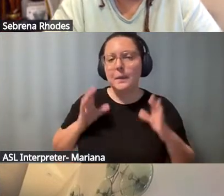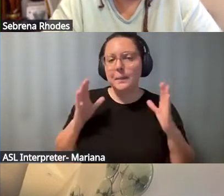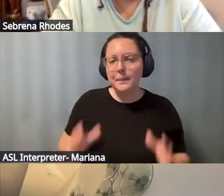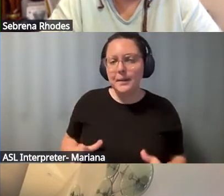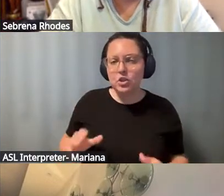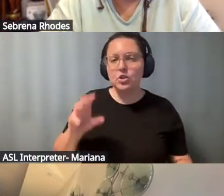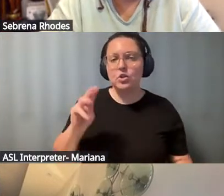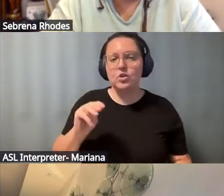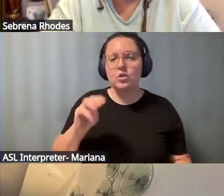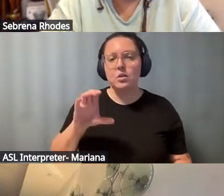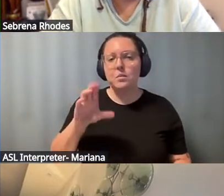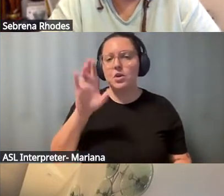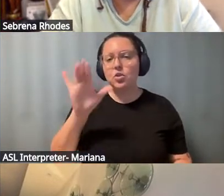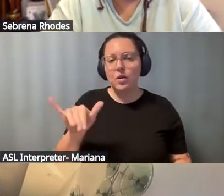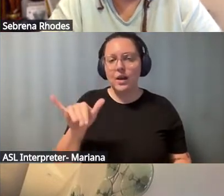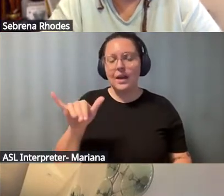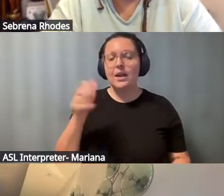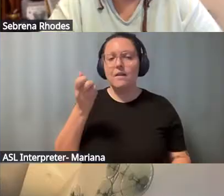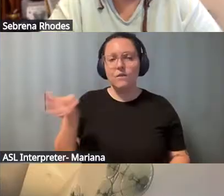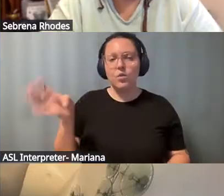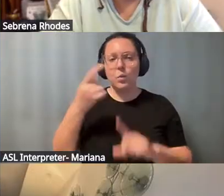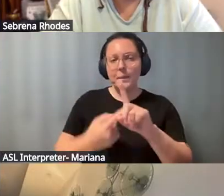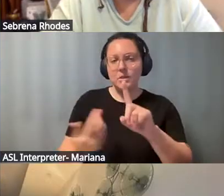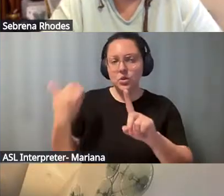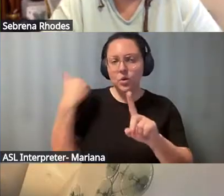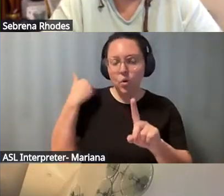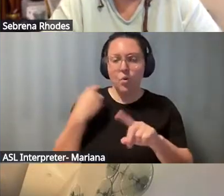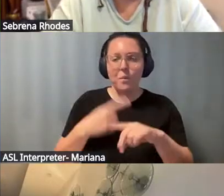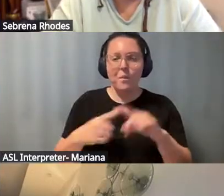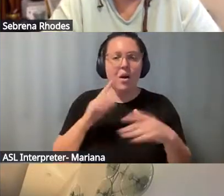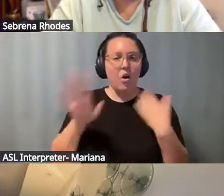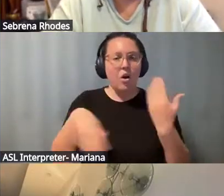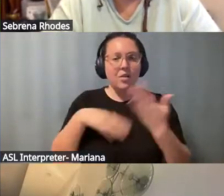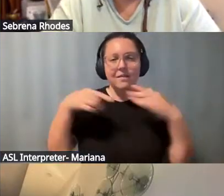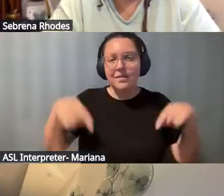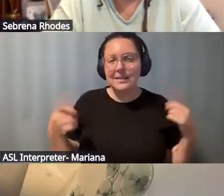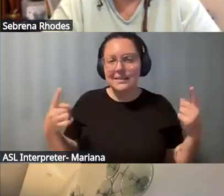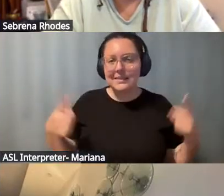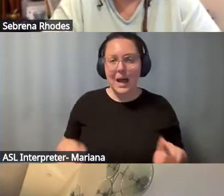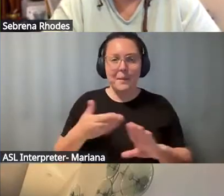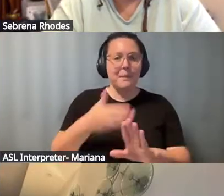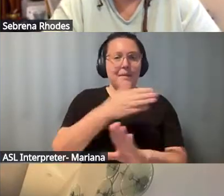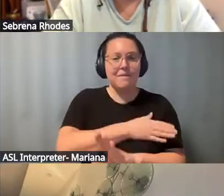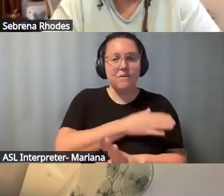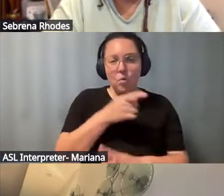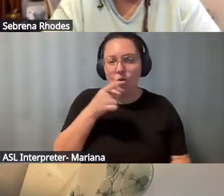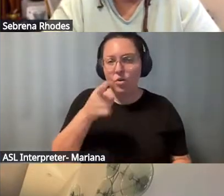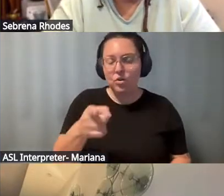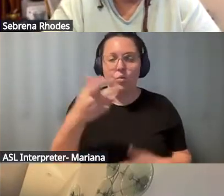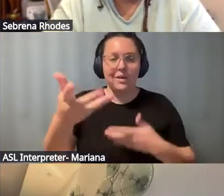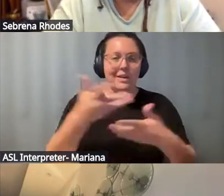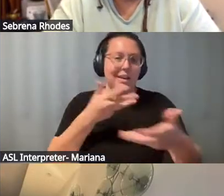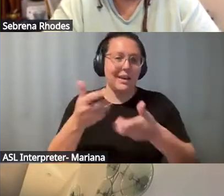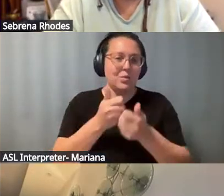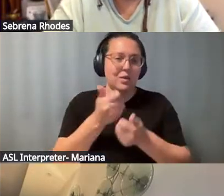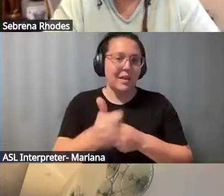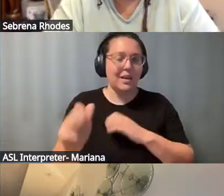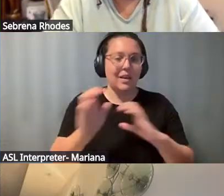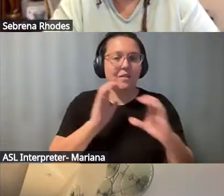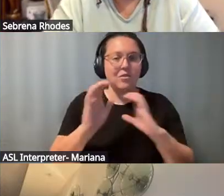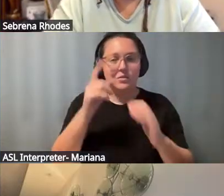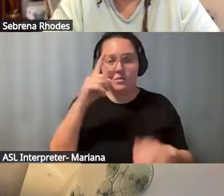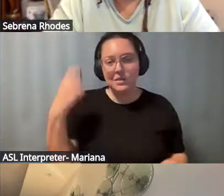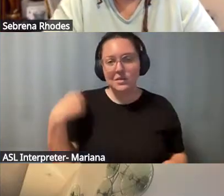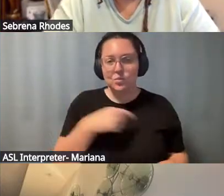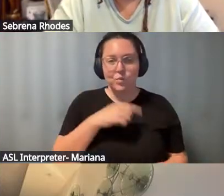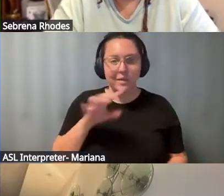like some months ago. So I do know that, but all this was taking place before y'all even had engaged in any conversation because we found out